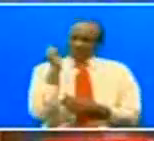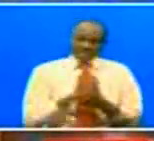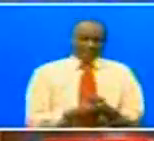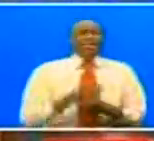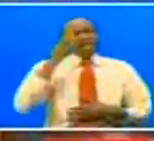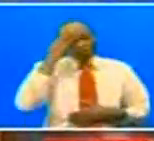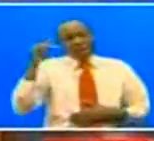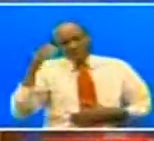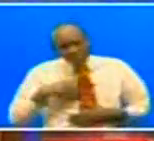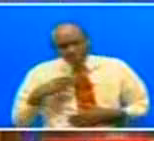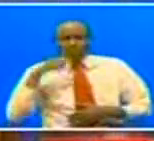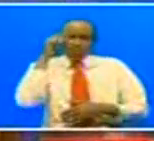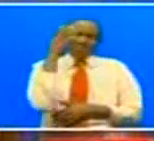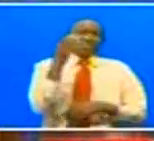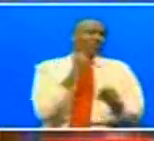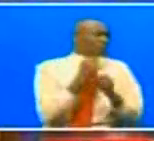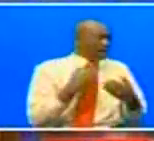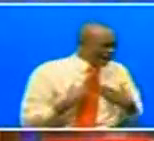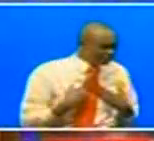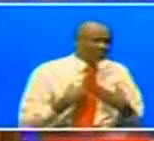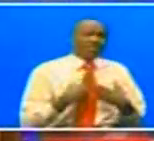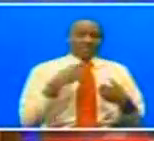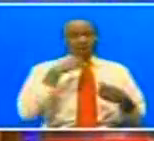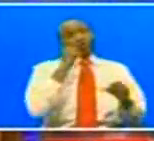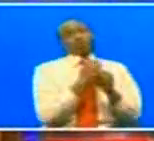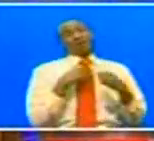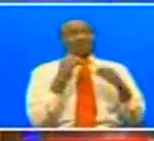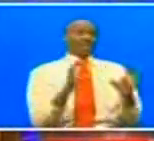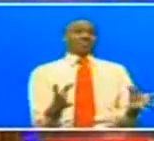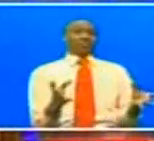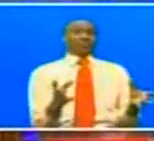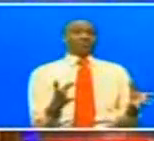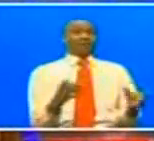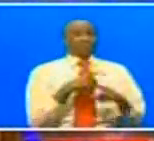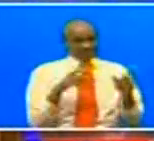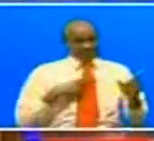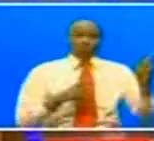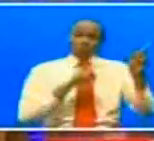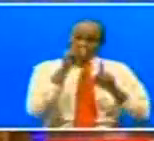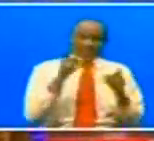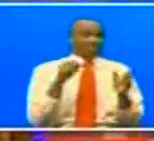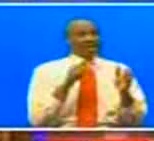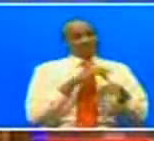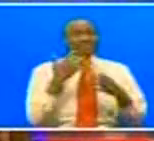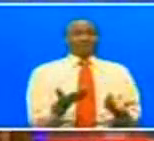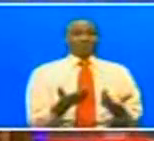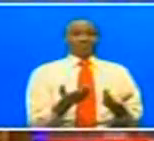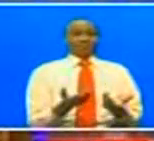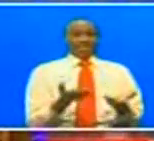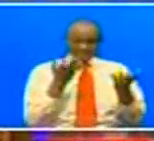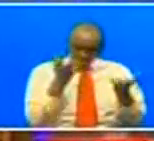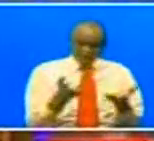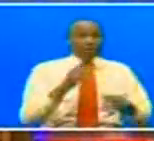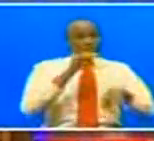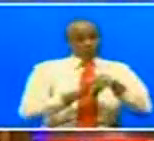had jobs on the coast in Kenya that we would prefer to see in work and the tourism industry thriving. That's good for British interests. That's good for